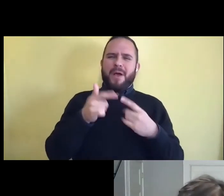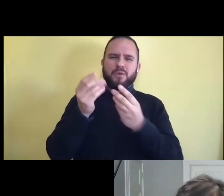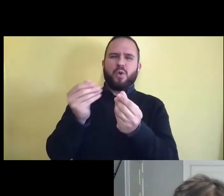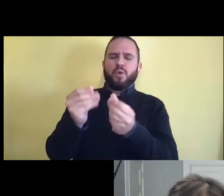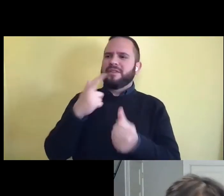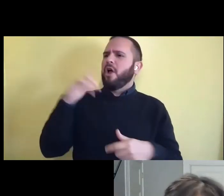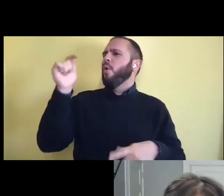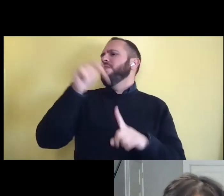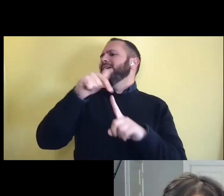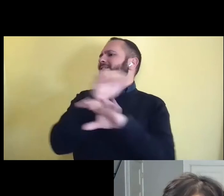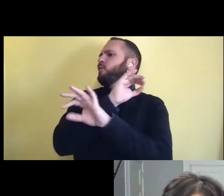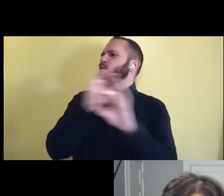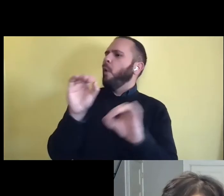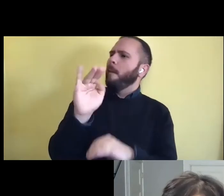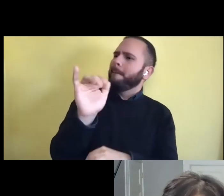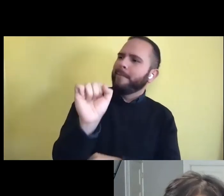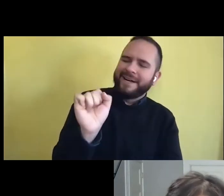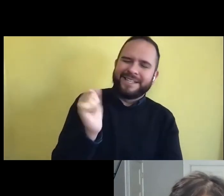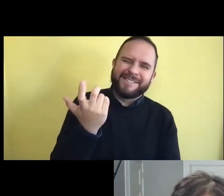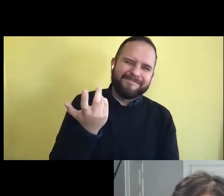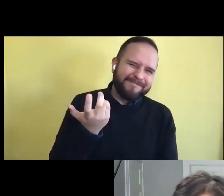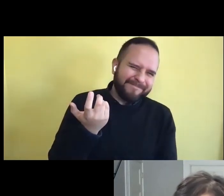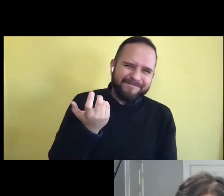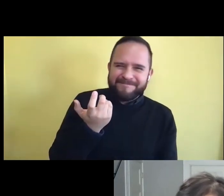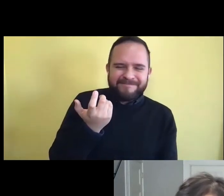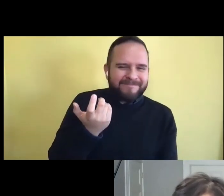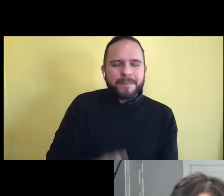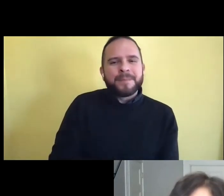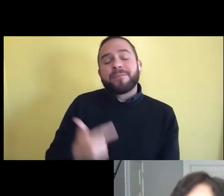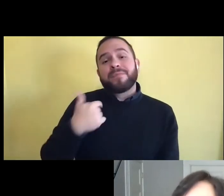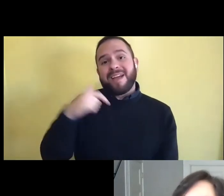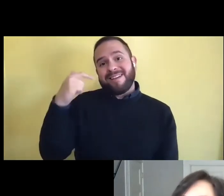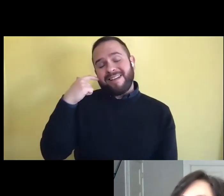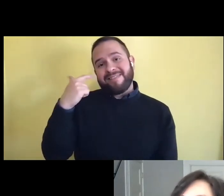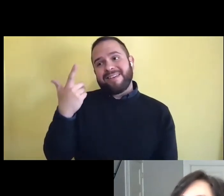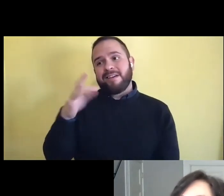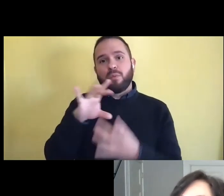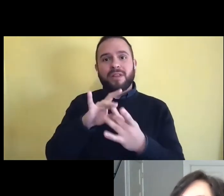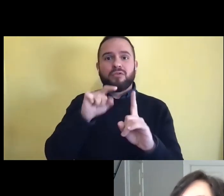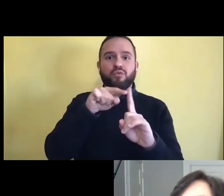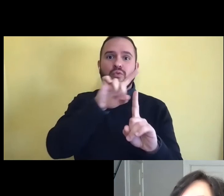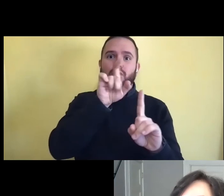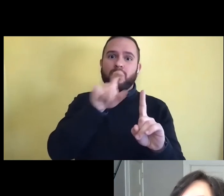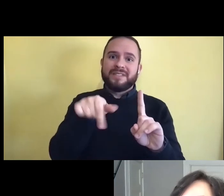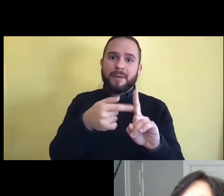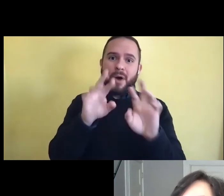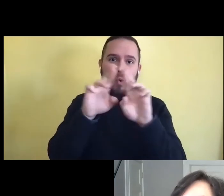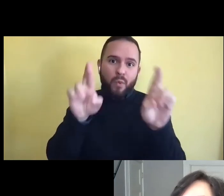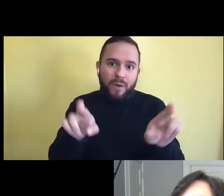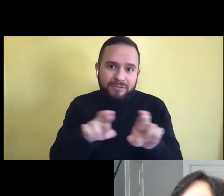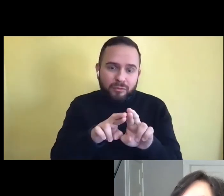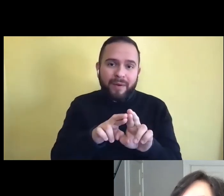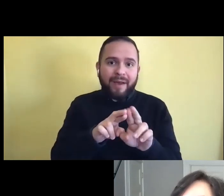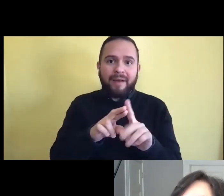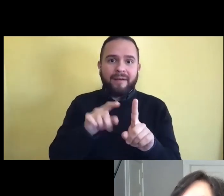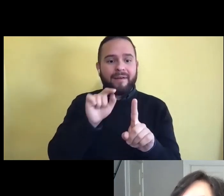bias. And I think that when it comes to the question about, resume and what has worked